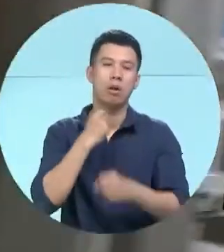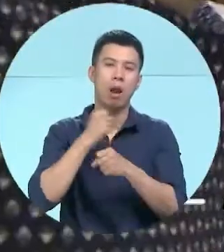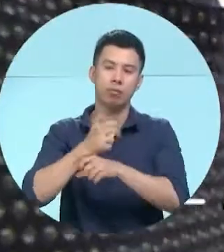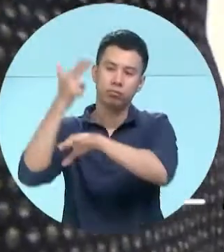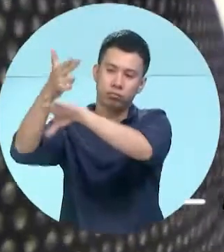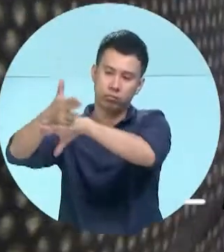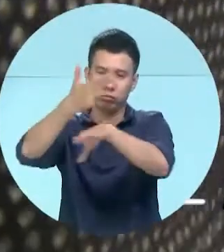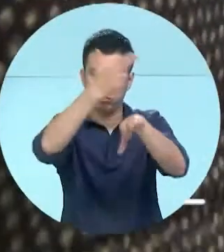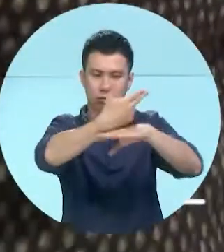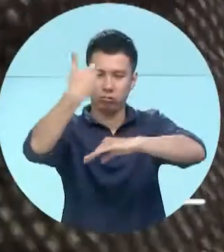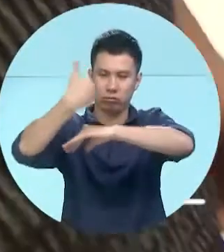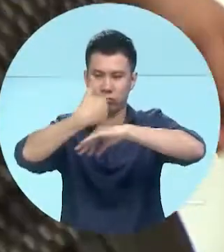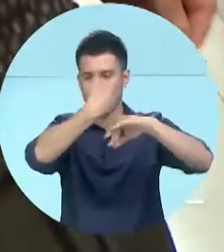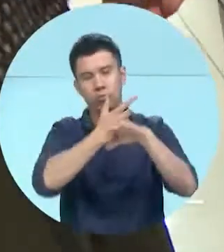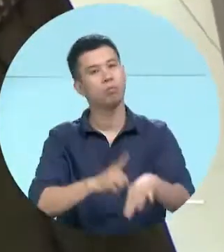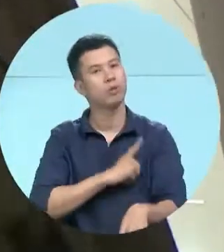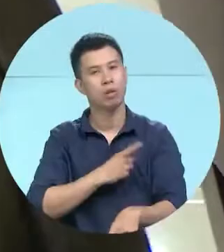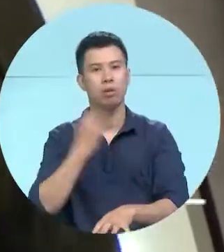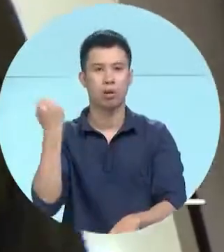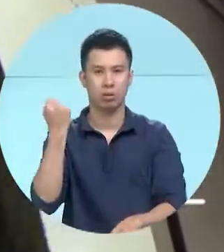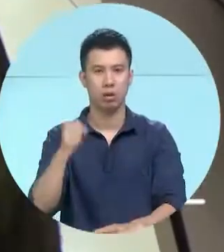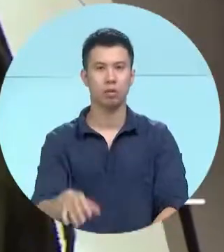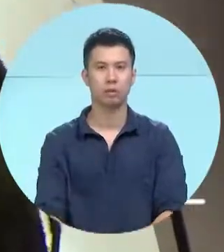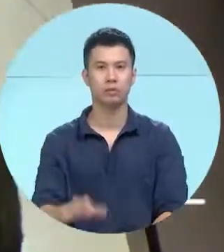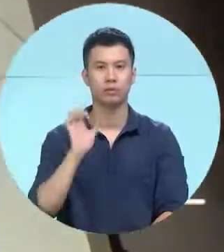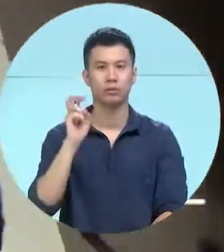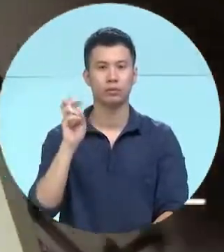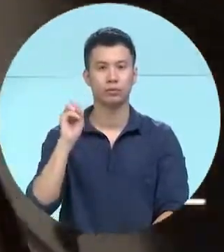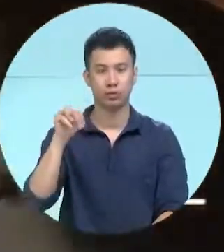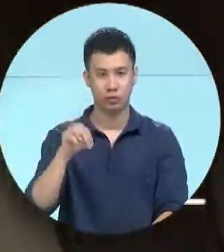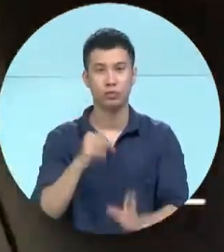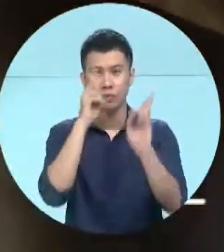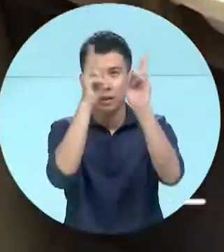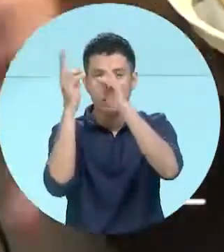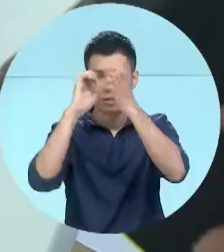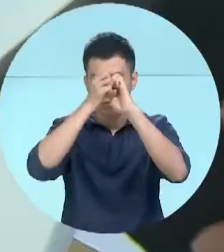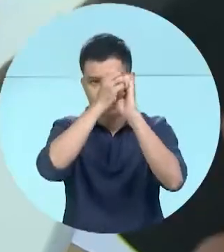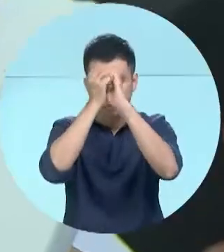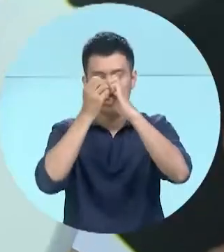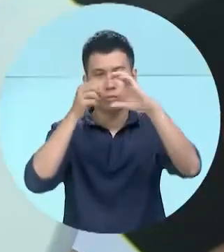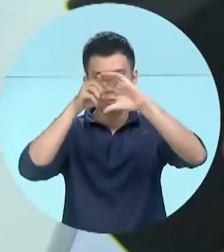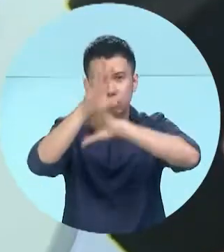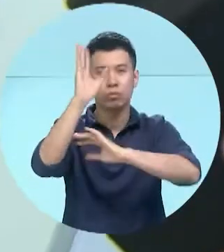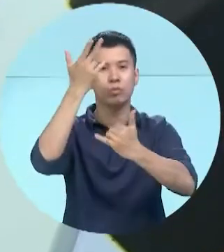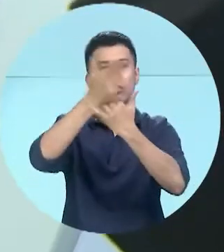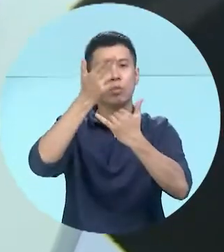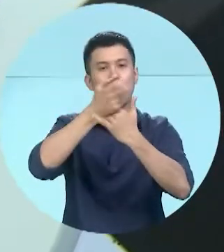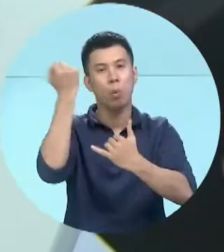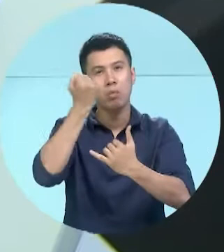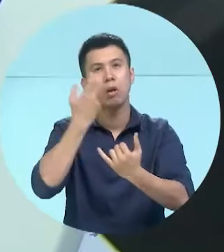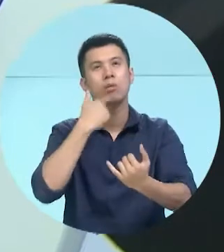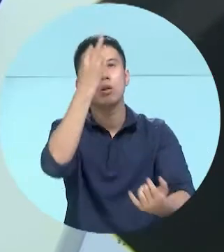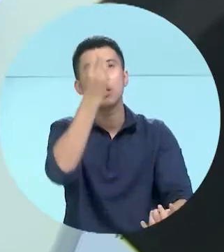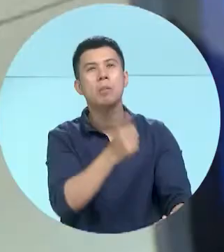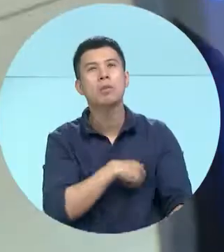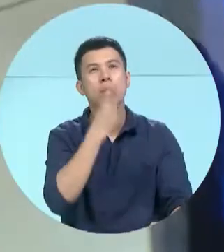and film himself and edit the film himself, and then usually he likes to post it on YouTube and then see how many people watch his